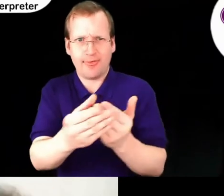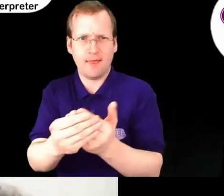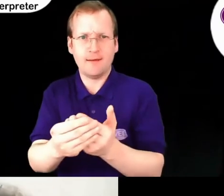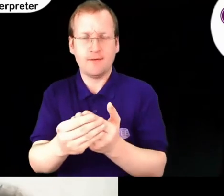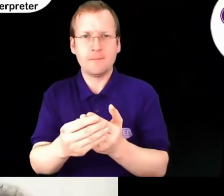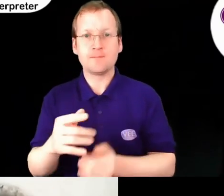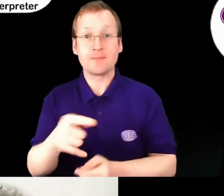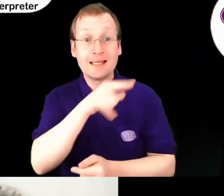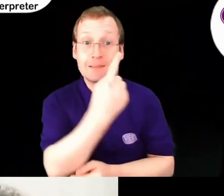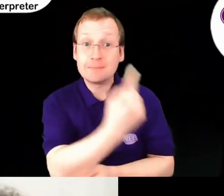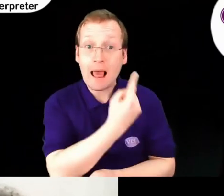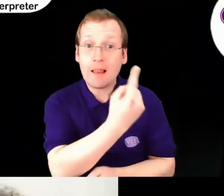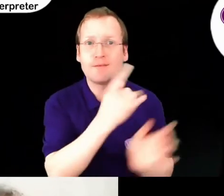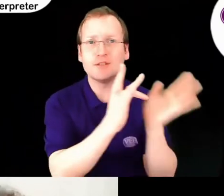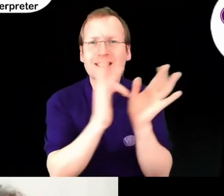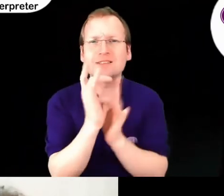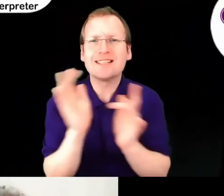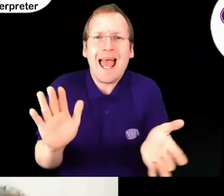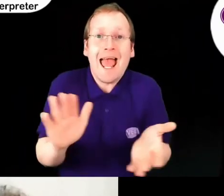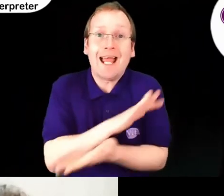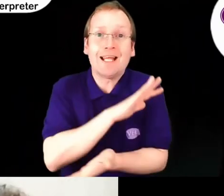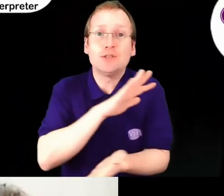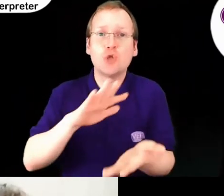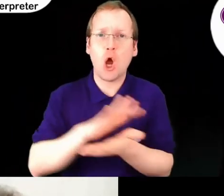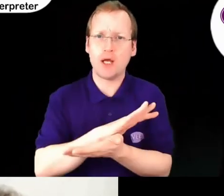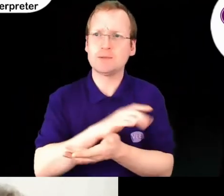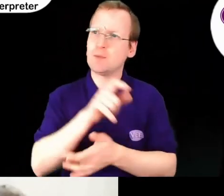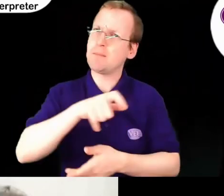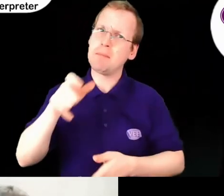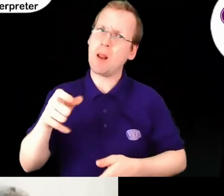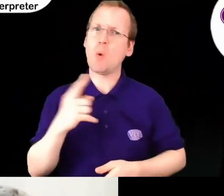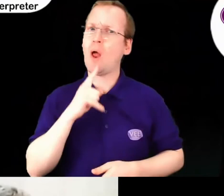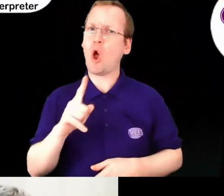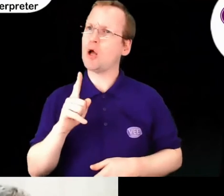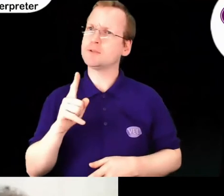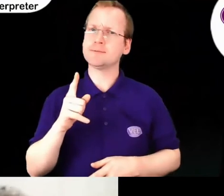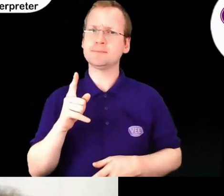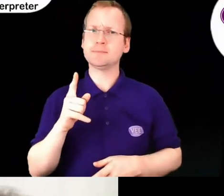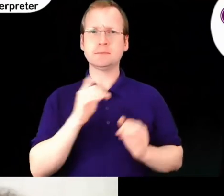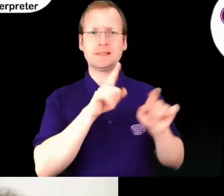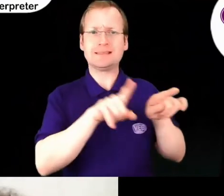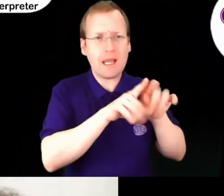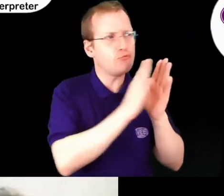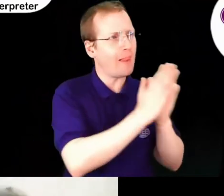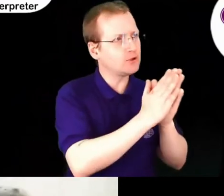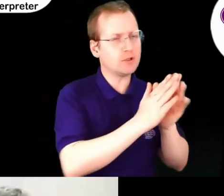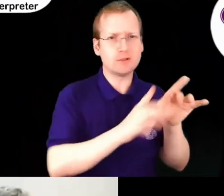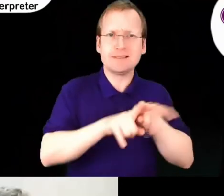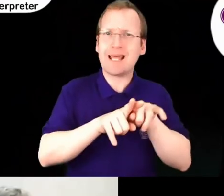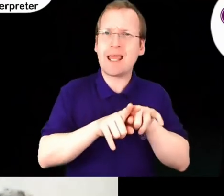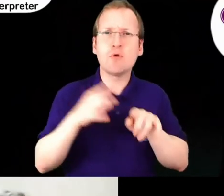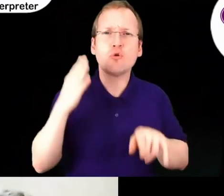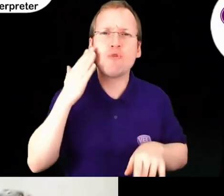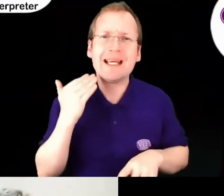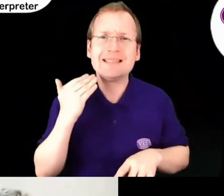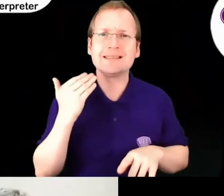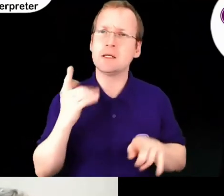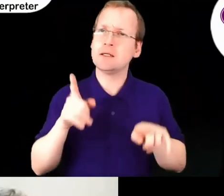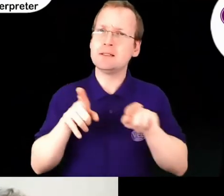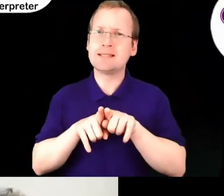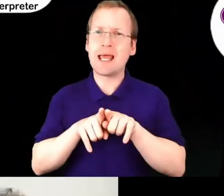quite enjoys being in the company of people who are not of his religion or not of his race or not of his gender,